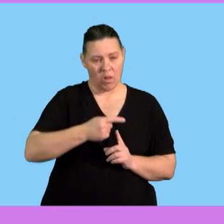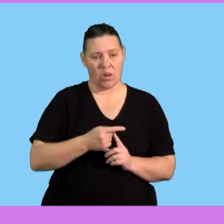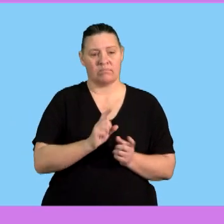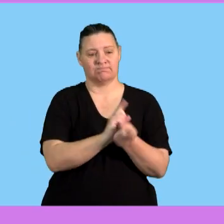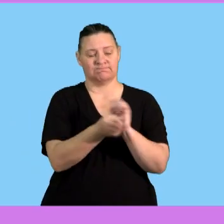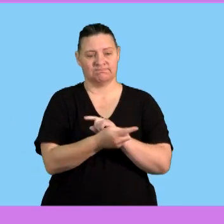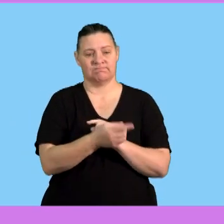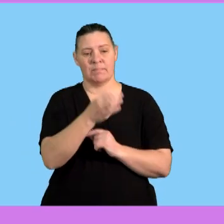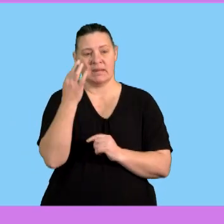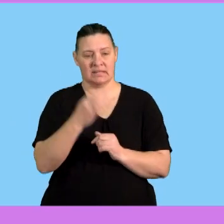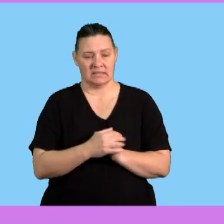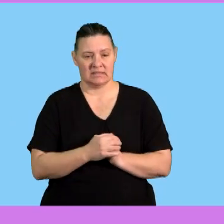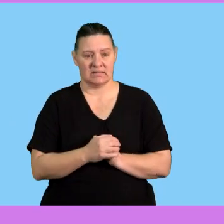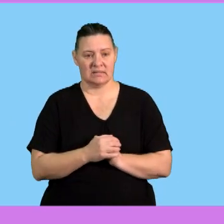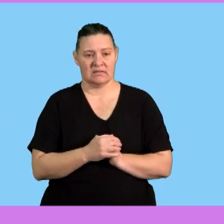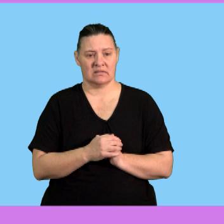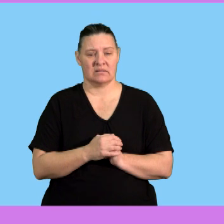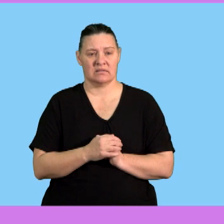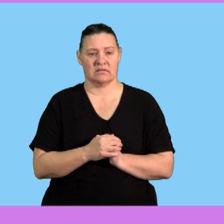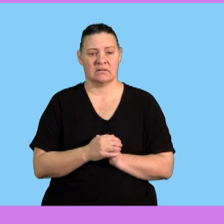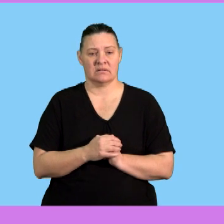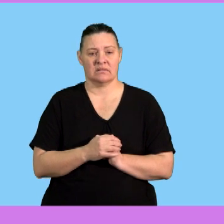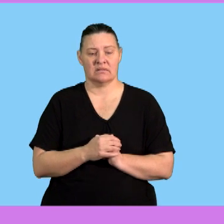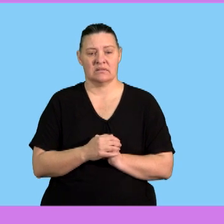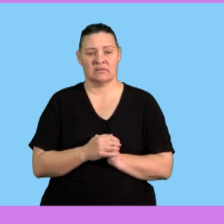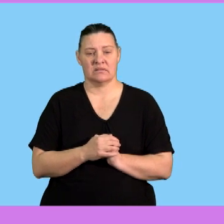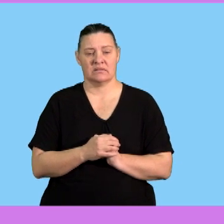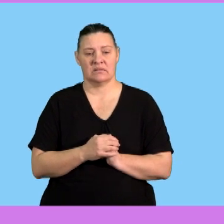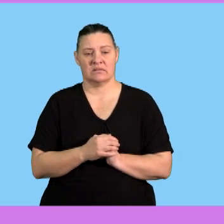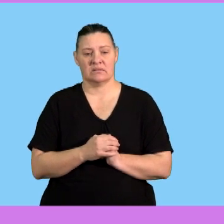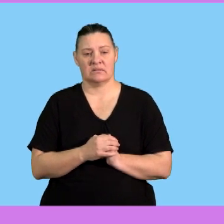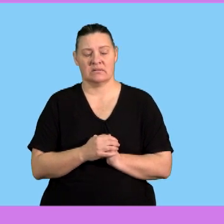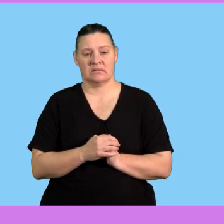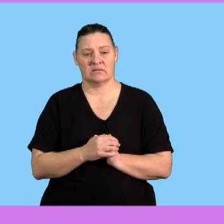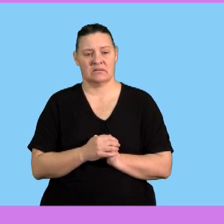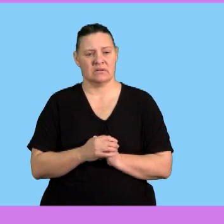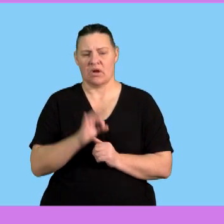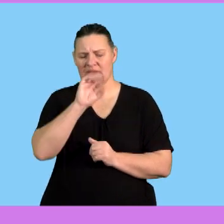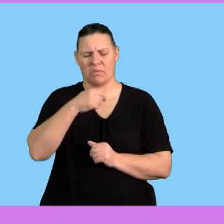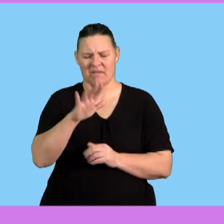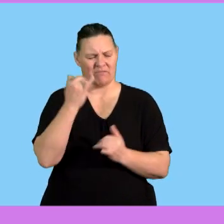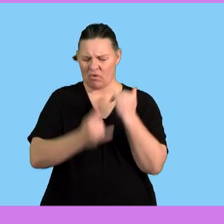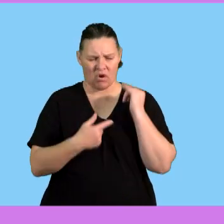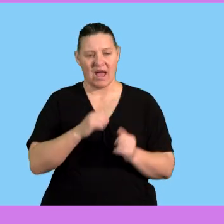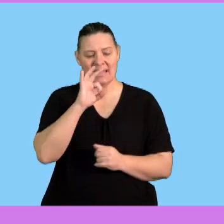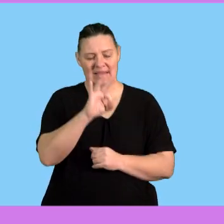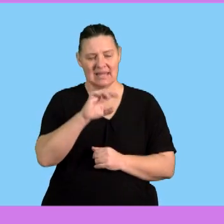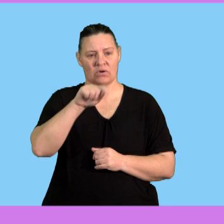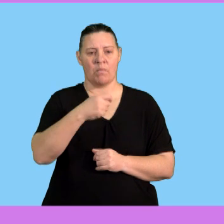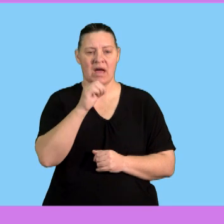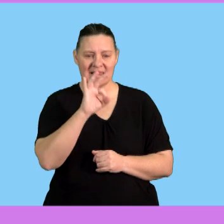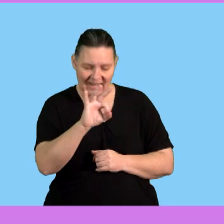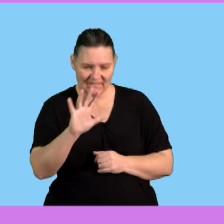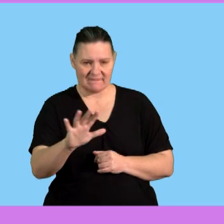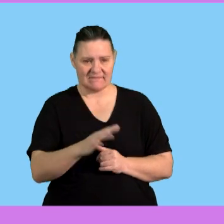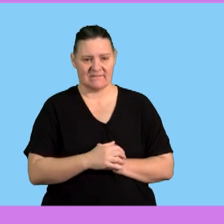minutes. Then converting that 3,35, not 3,5, sorry, it's 35 because we